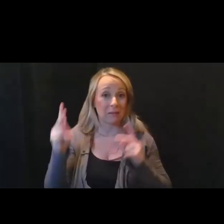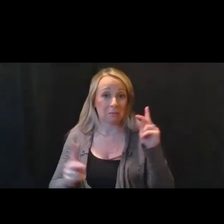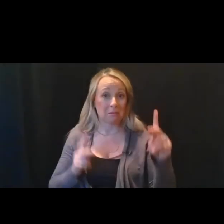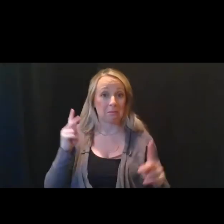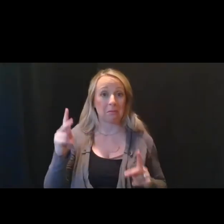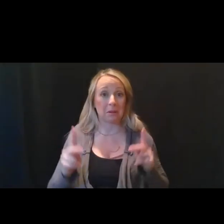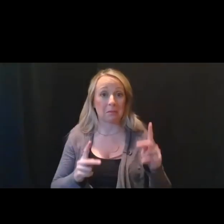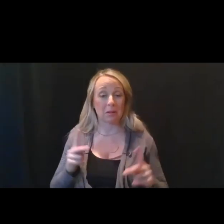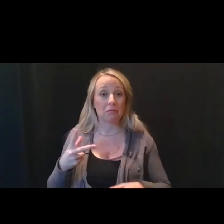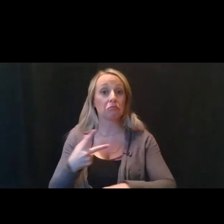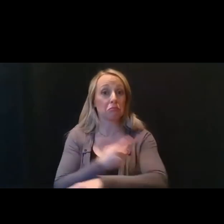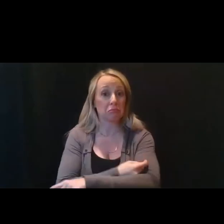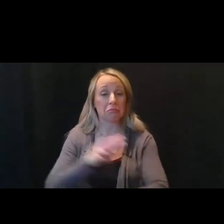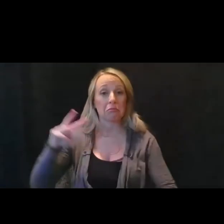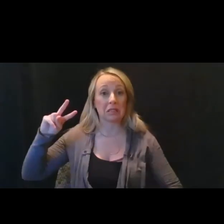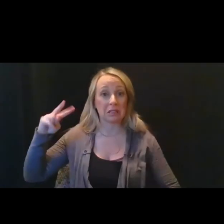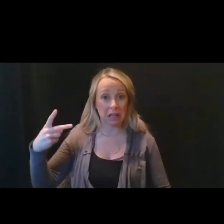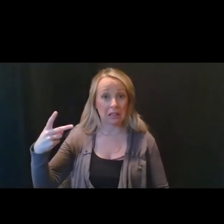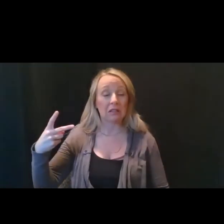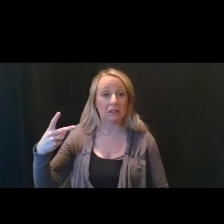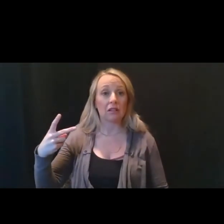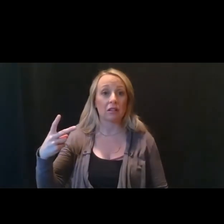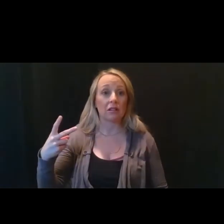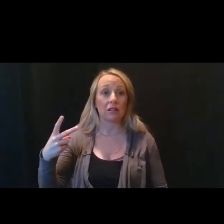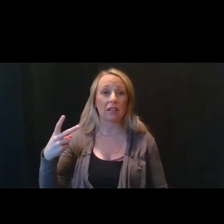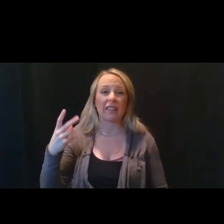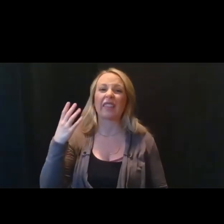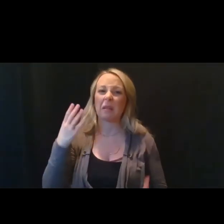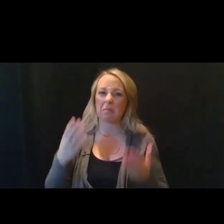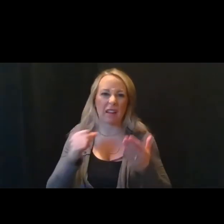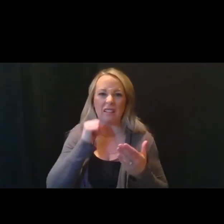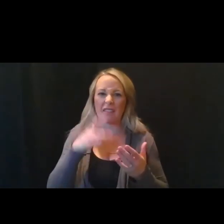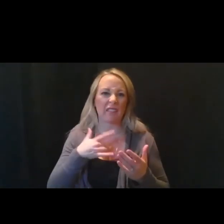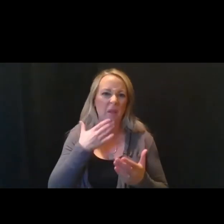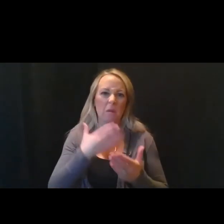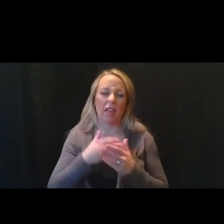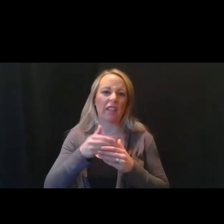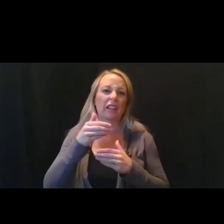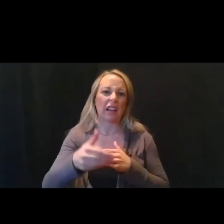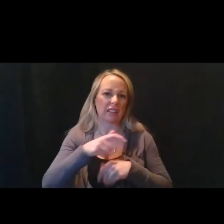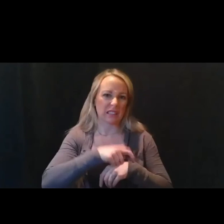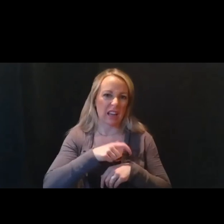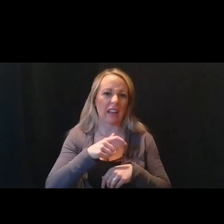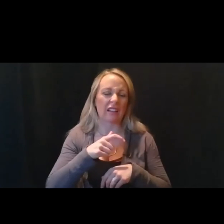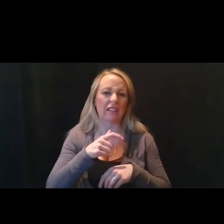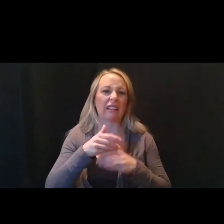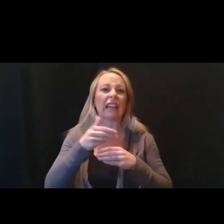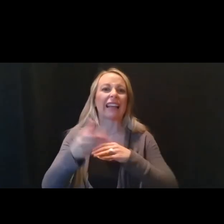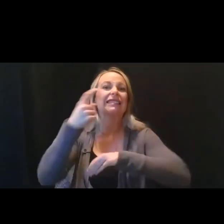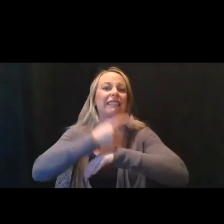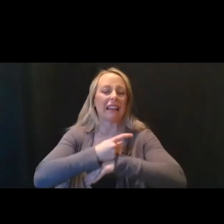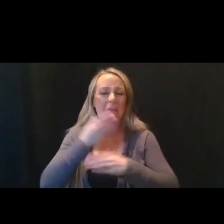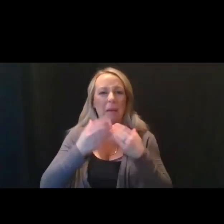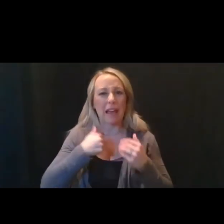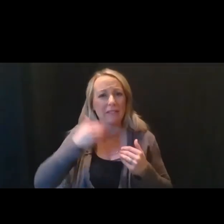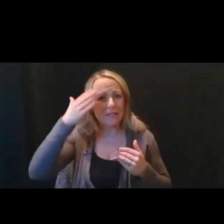take their second dose, they may be likely to be not feeling well the next day. They could have a slight fever, some fatigue, that